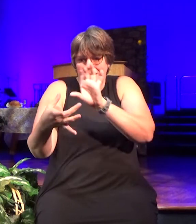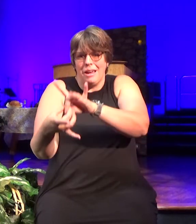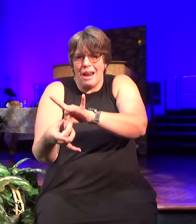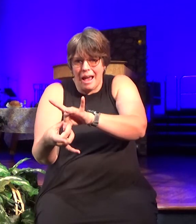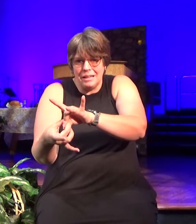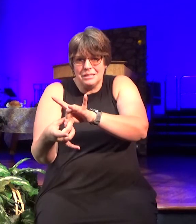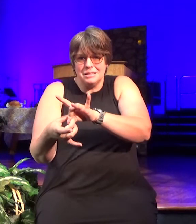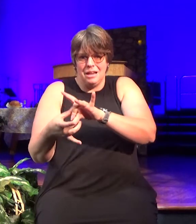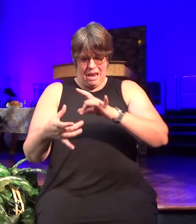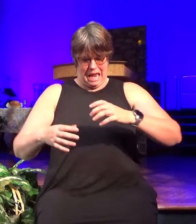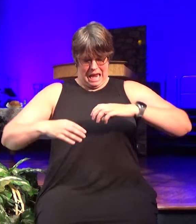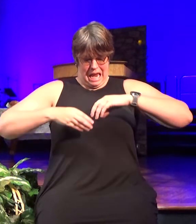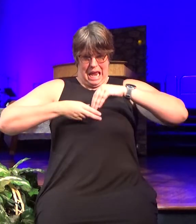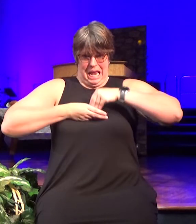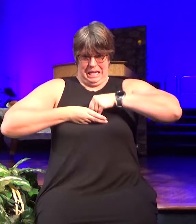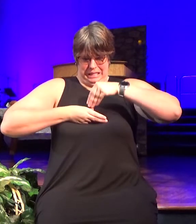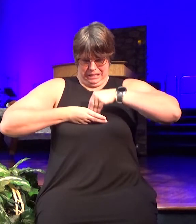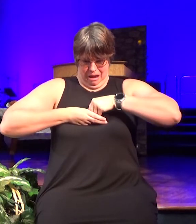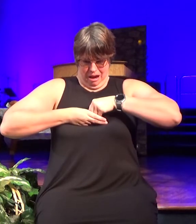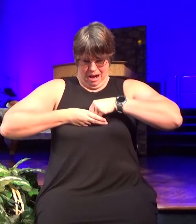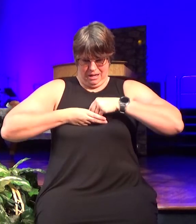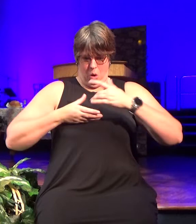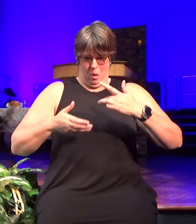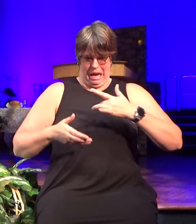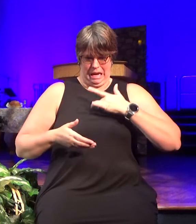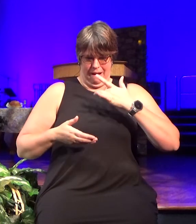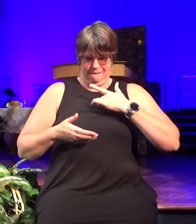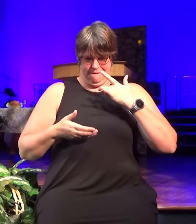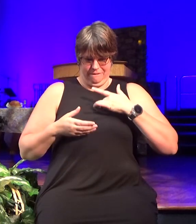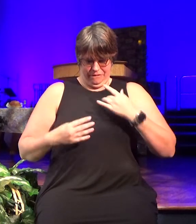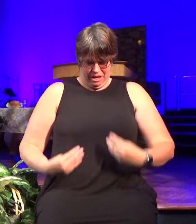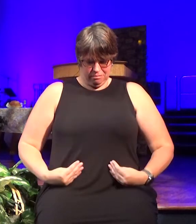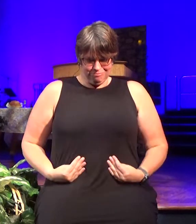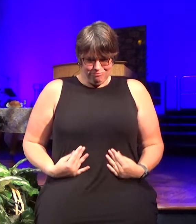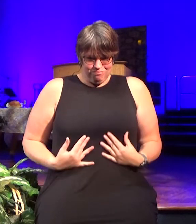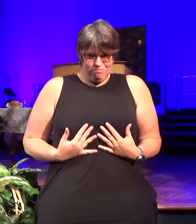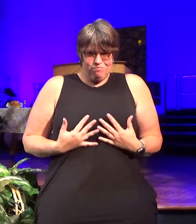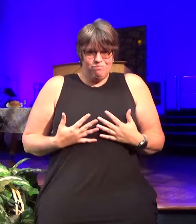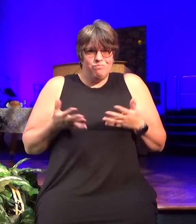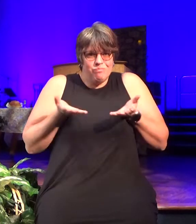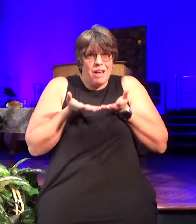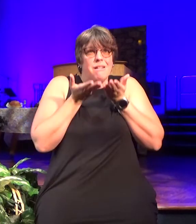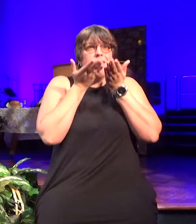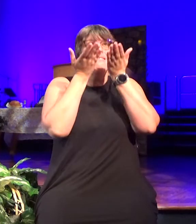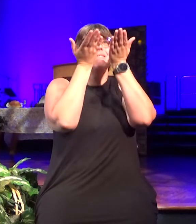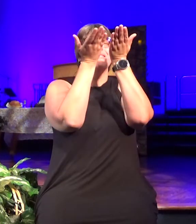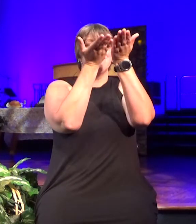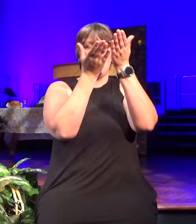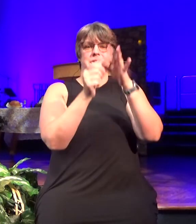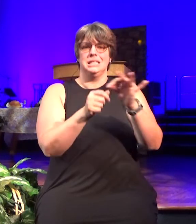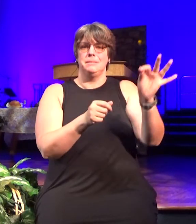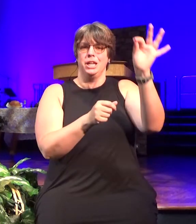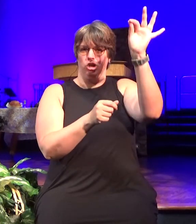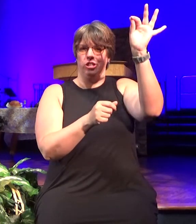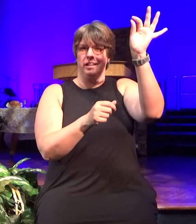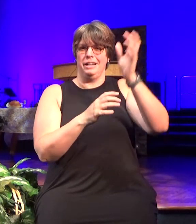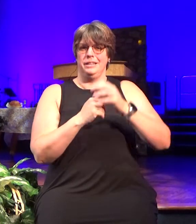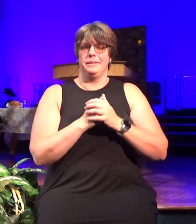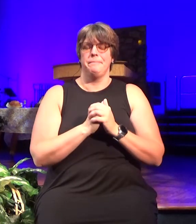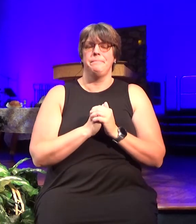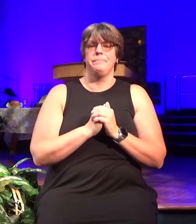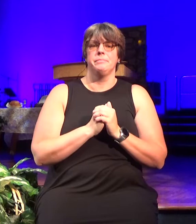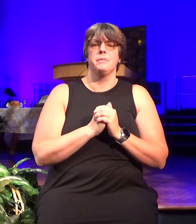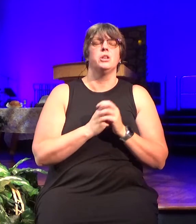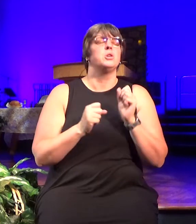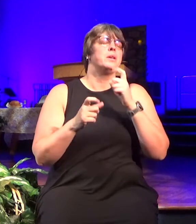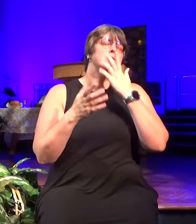uplifted, inspired in spirit. And so it is with great gratitude I